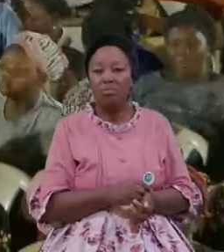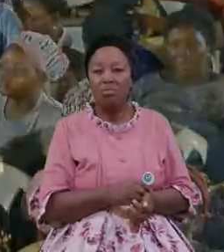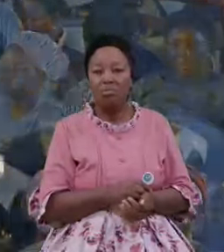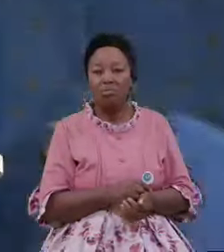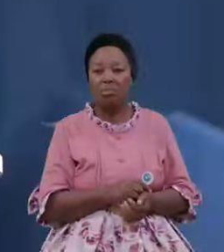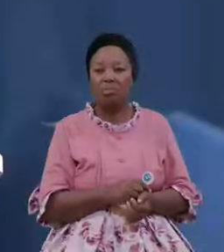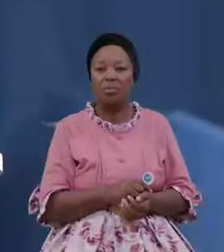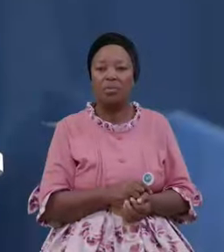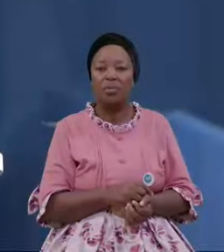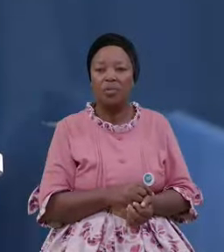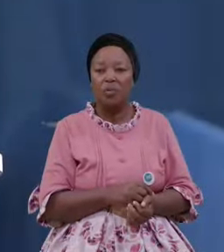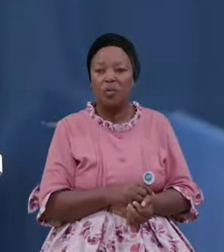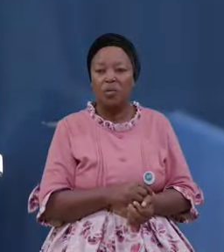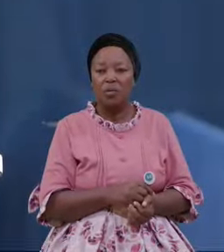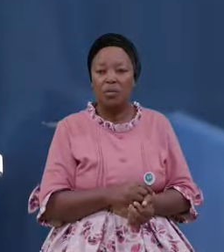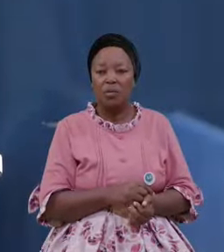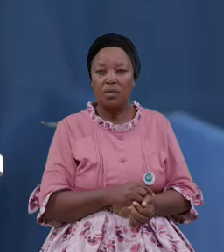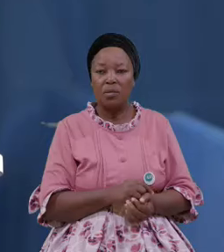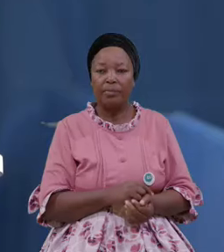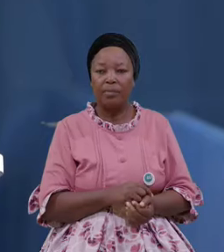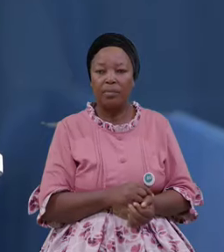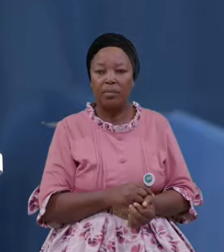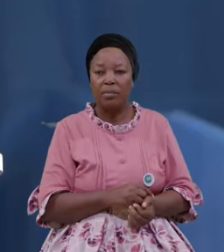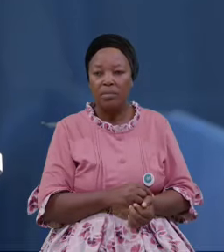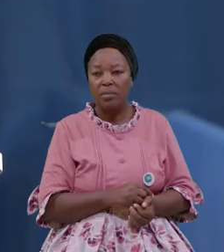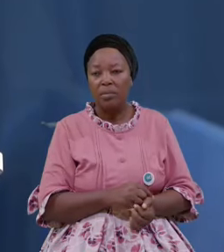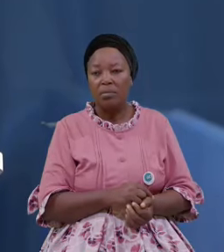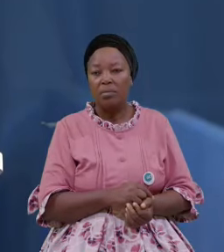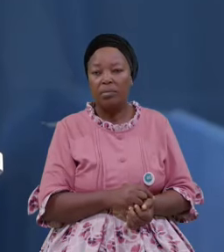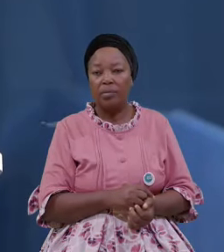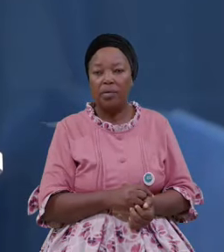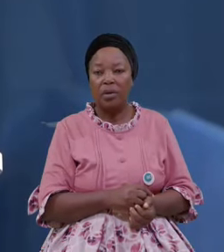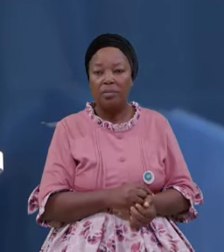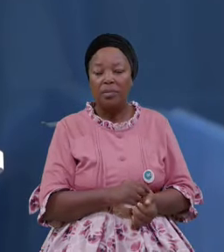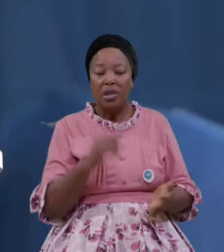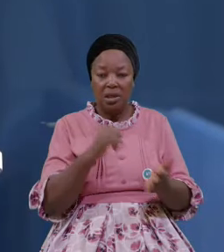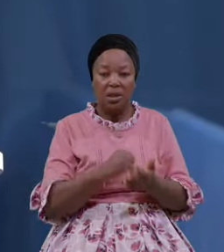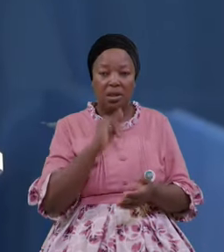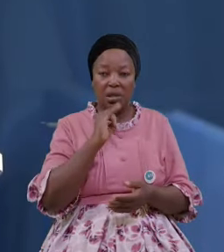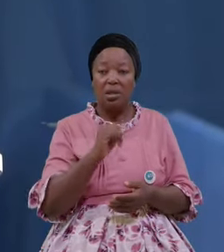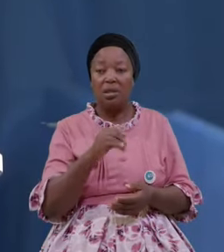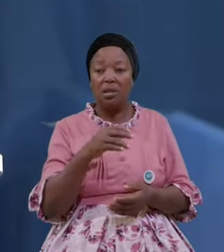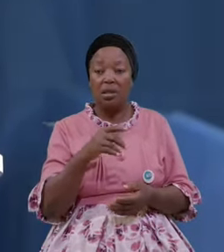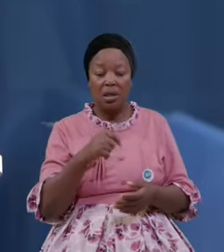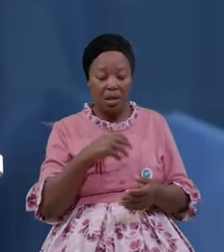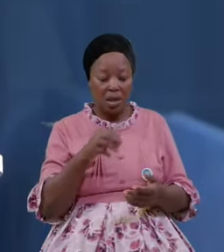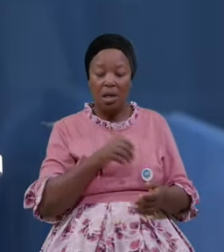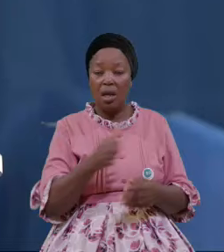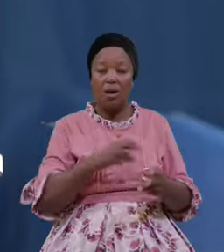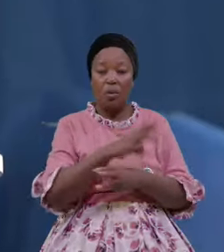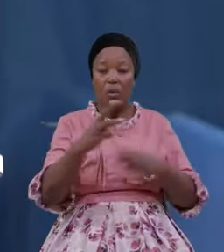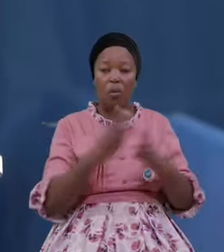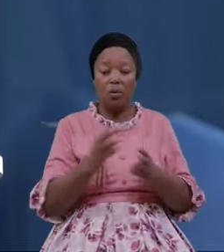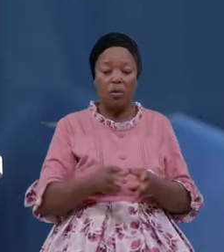7th. It's a global thing. There's a message from the pastor. There's a booklet which I give you. There's letters from the